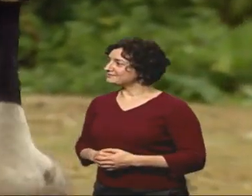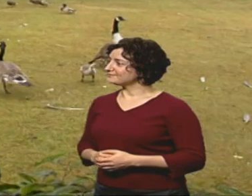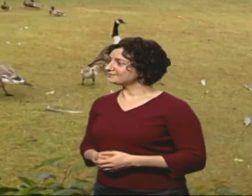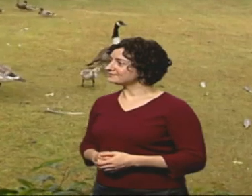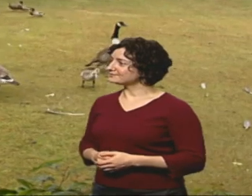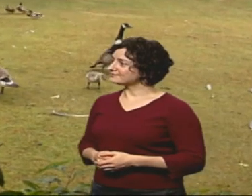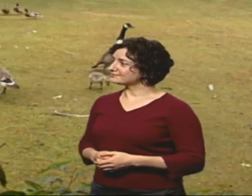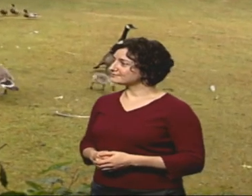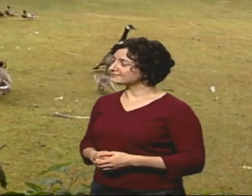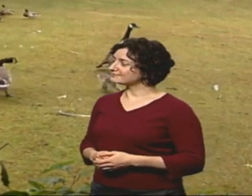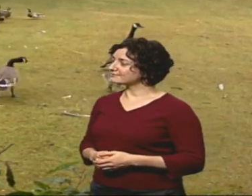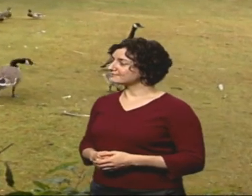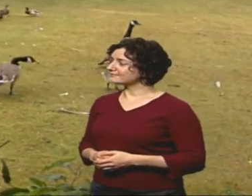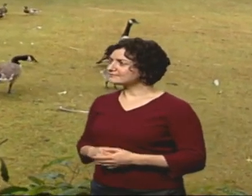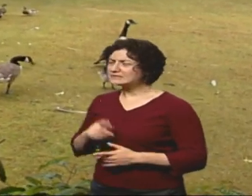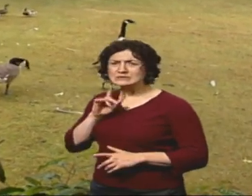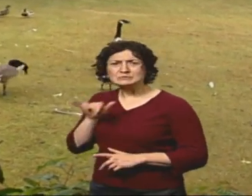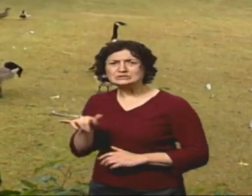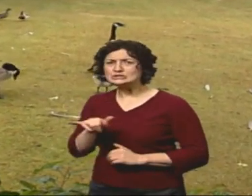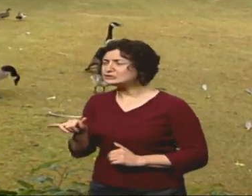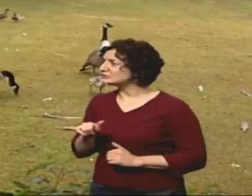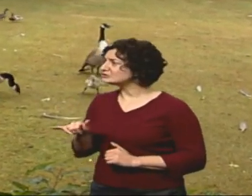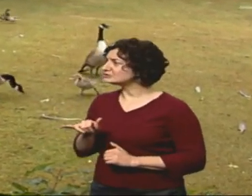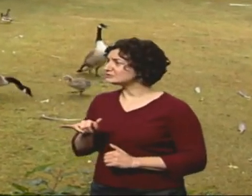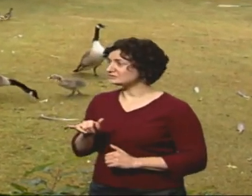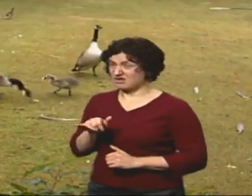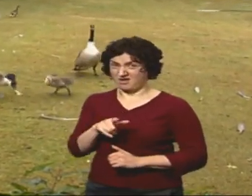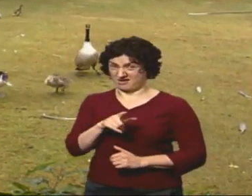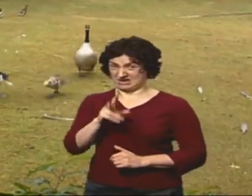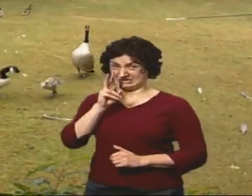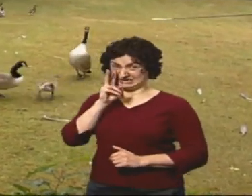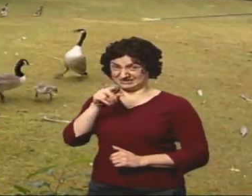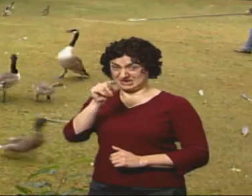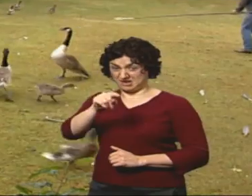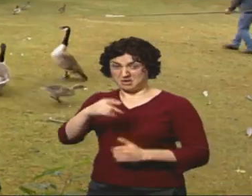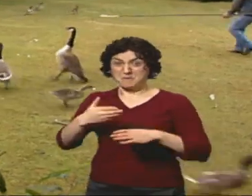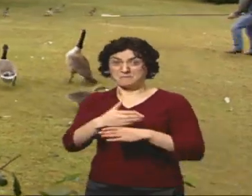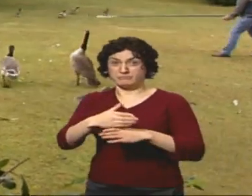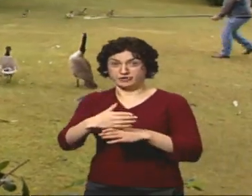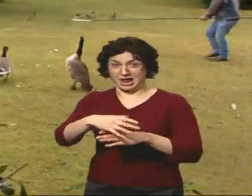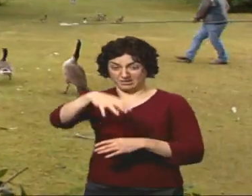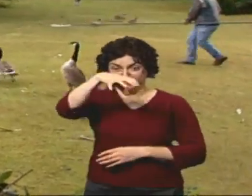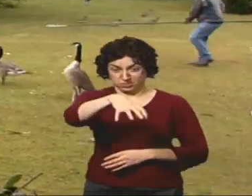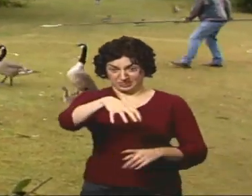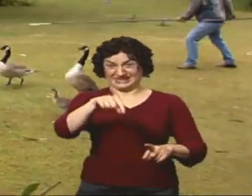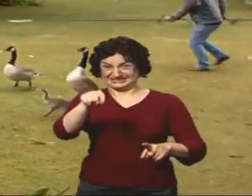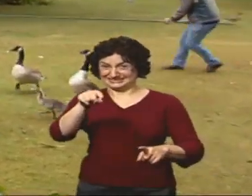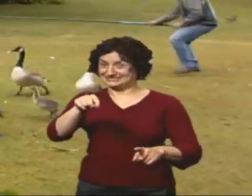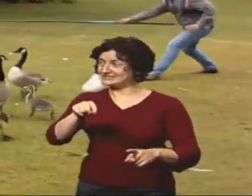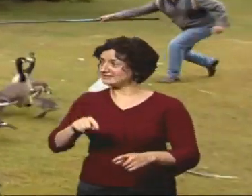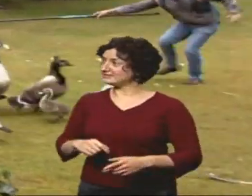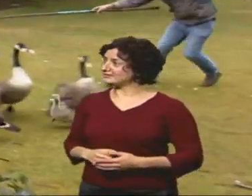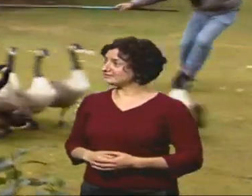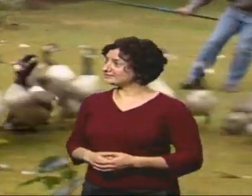Dunno. Right, which one is it? Right in front of me with a big lump of bread. He's in the bread now. Yeah, he's got the bread in his mouth. Look, by the